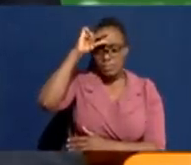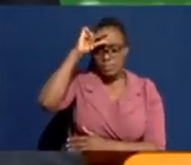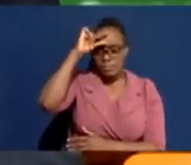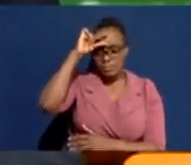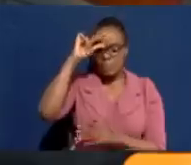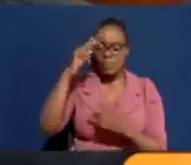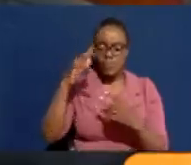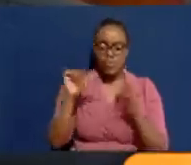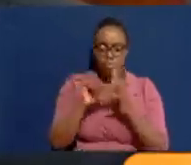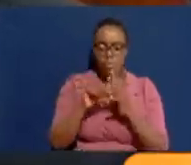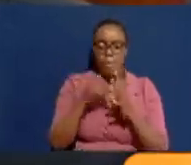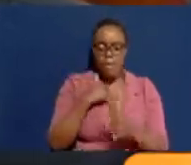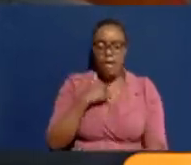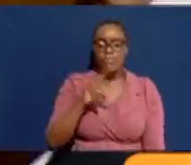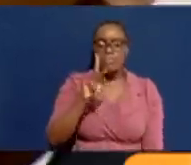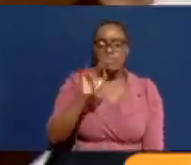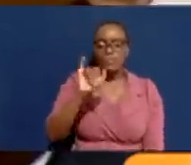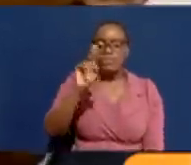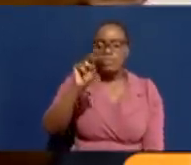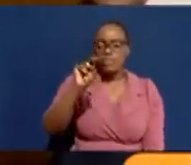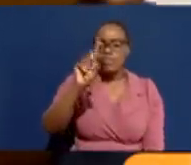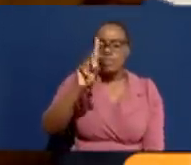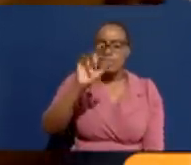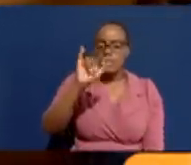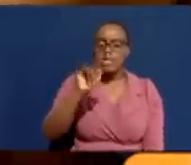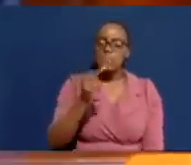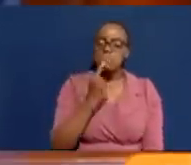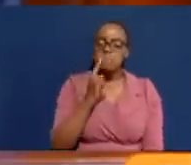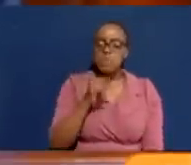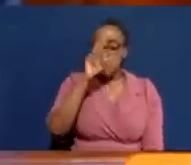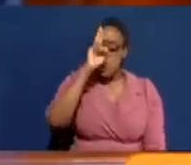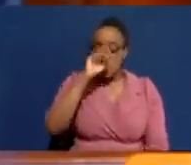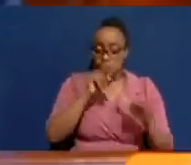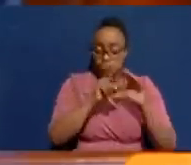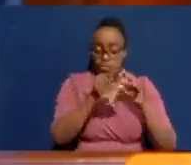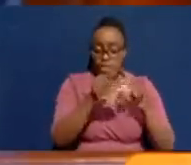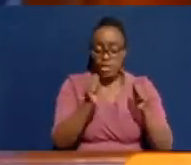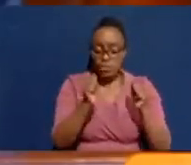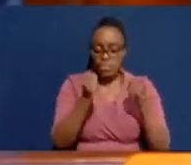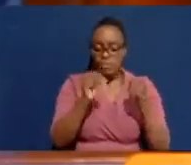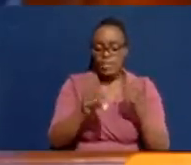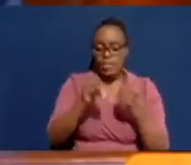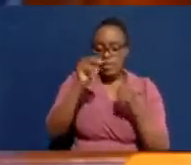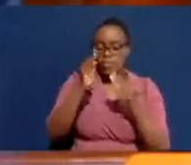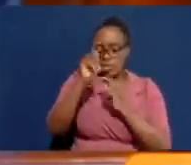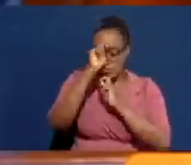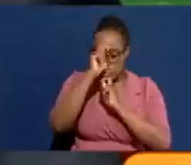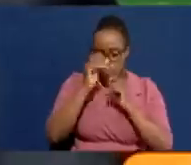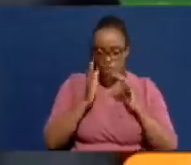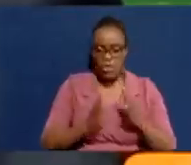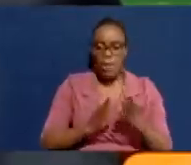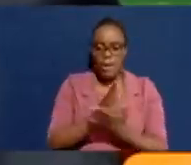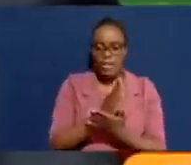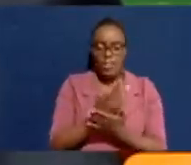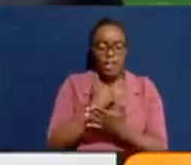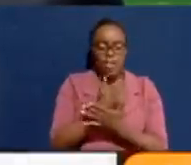is at stake. Kindiki says as the men in uniform move to secure the north, they will ensure utmost respect for human rights. There